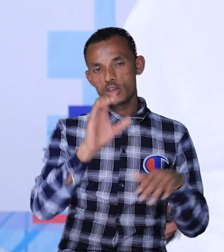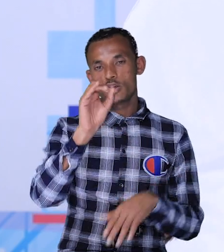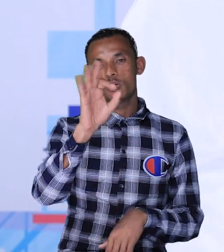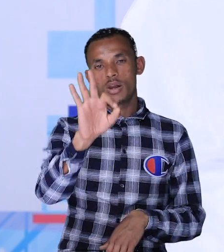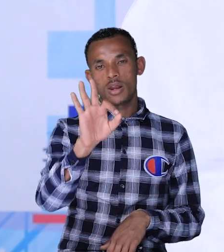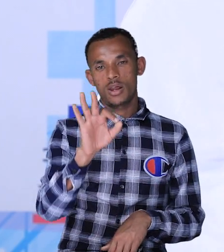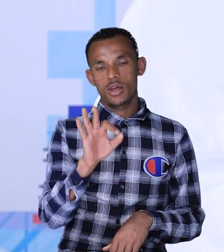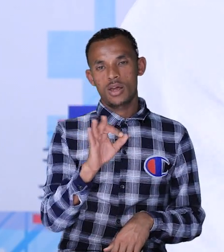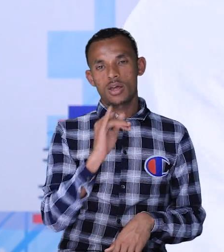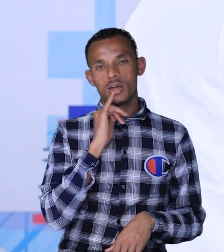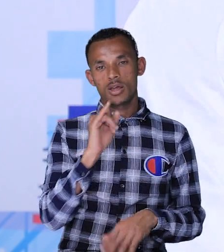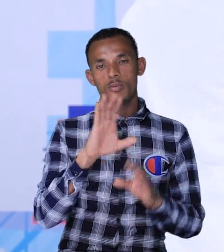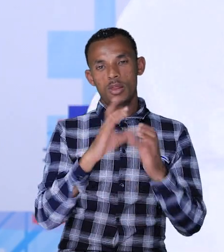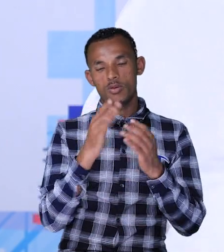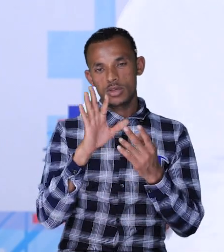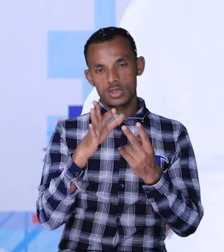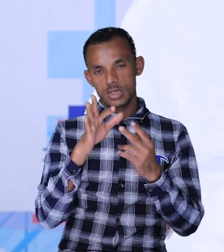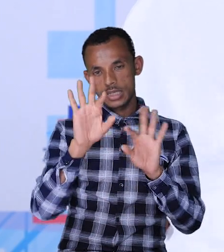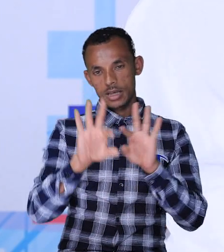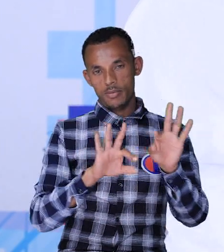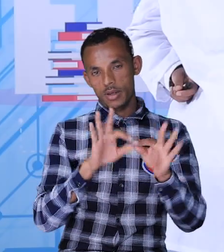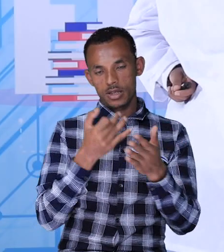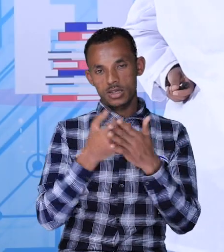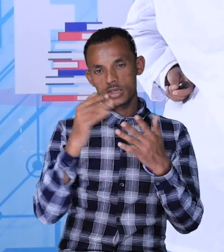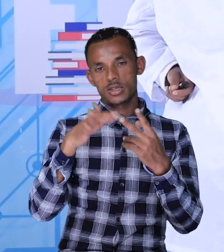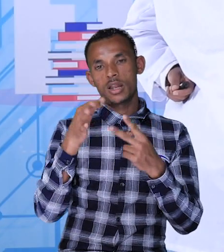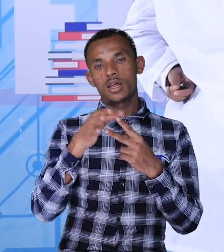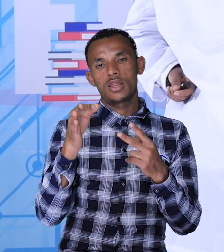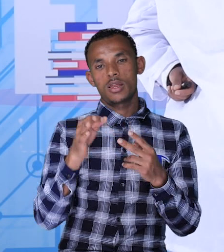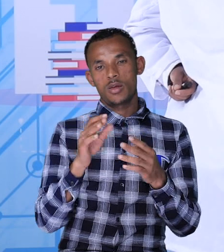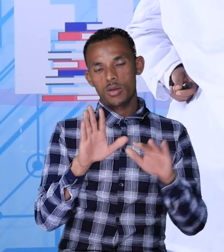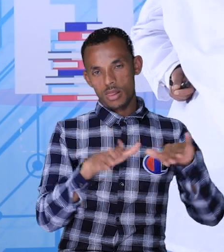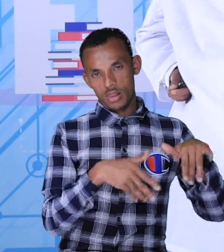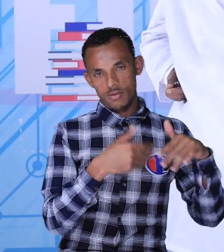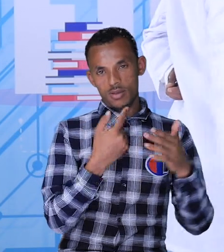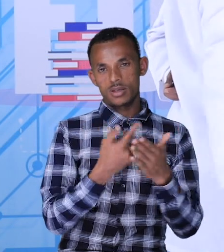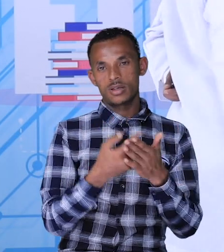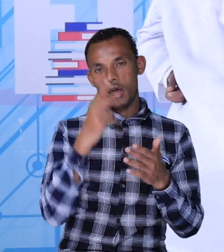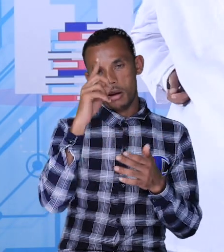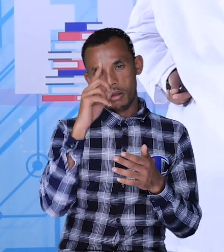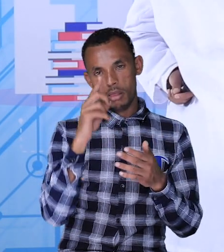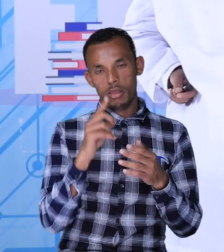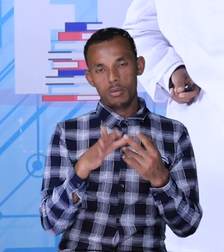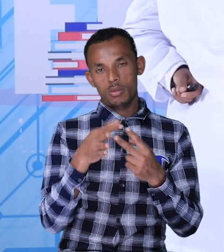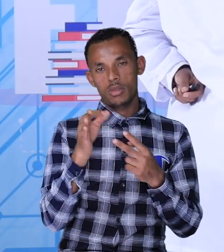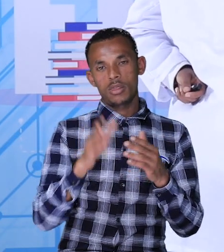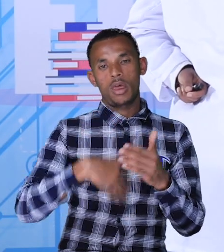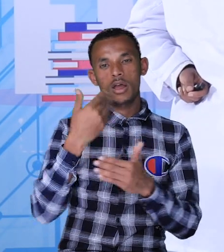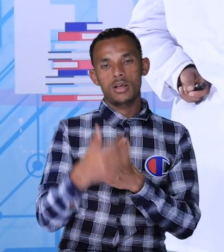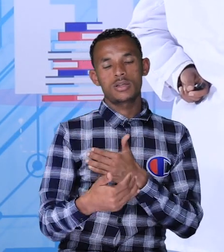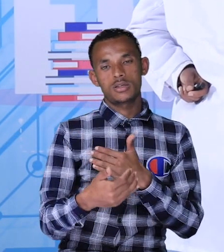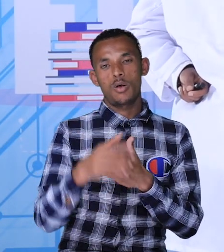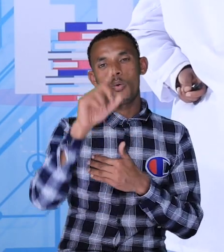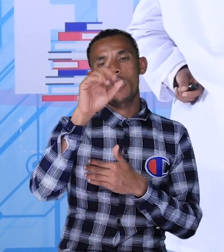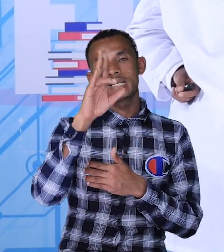though 09 is in part of our sample, since already selected, we can just leave this one. Already we have selected this. So next